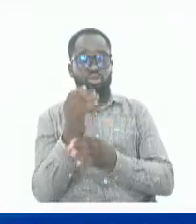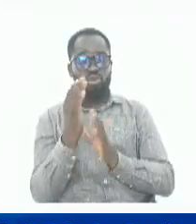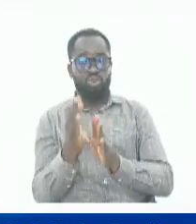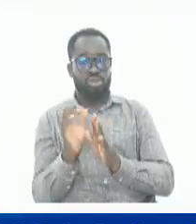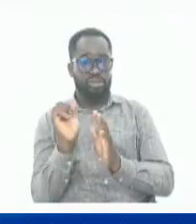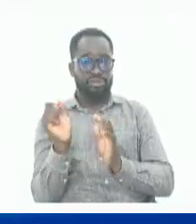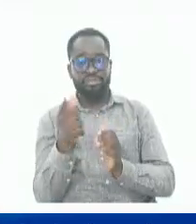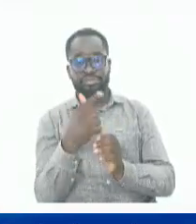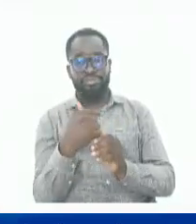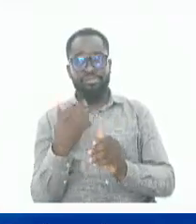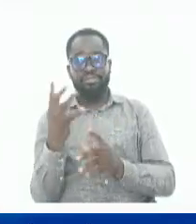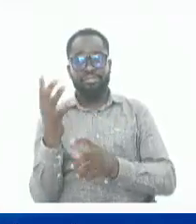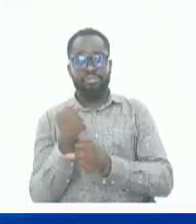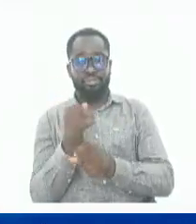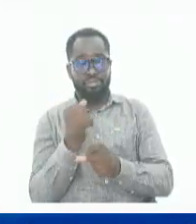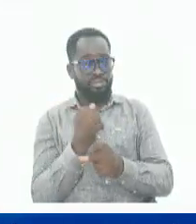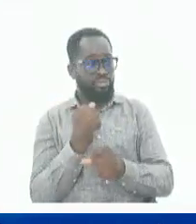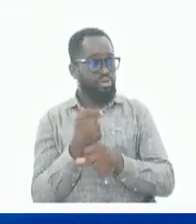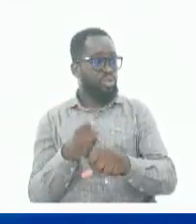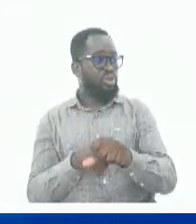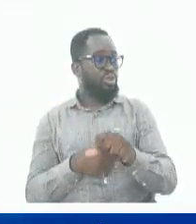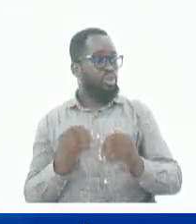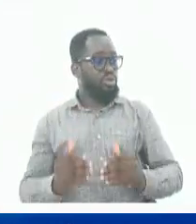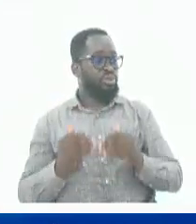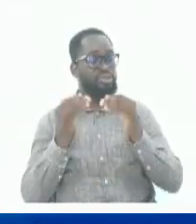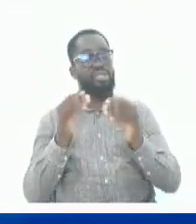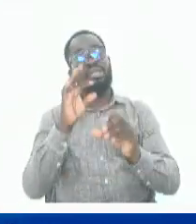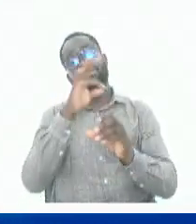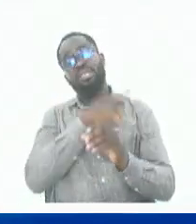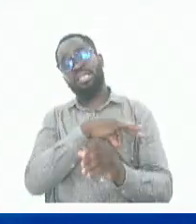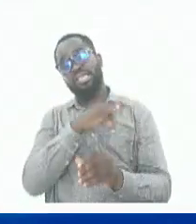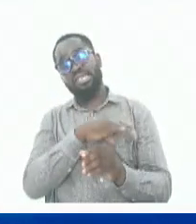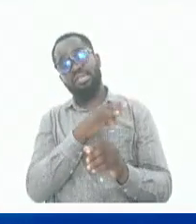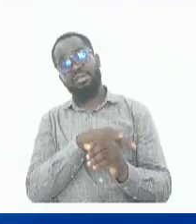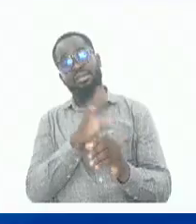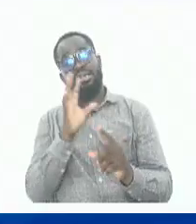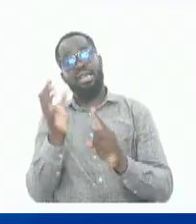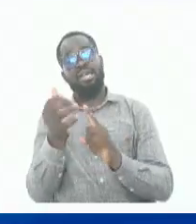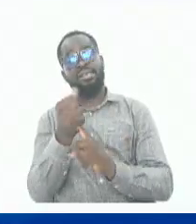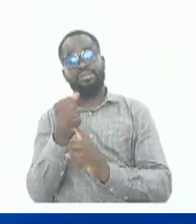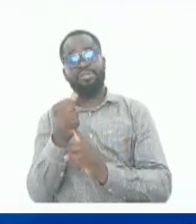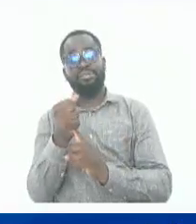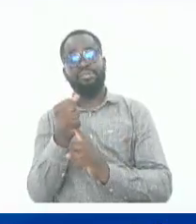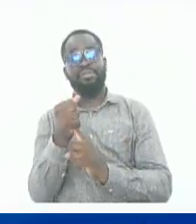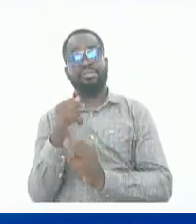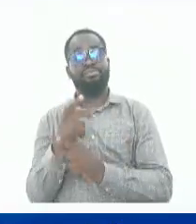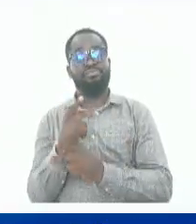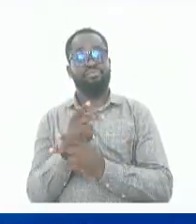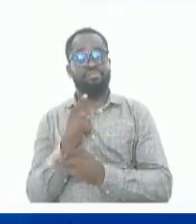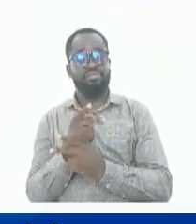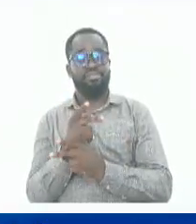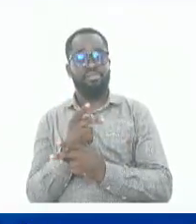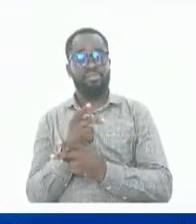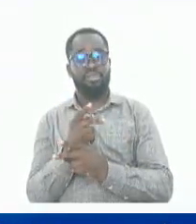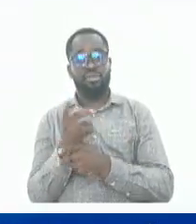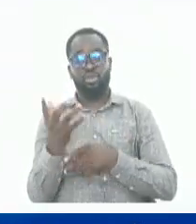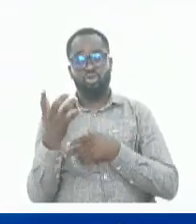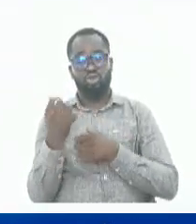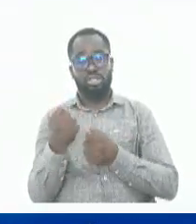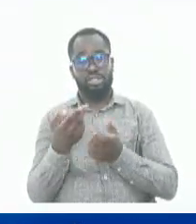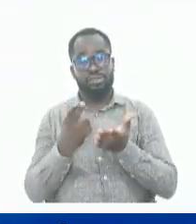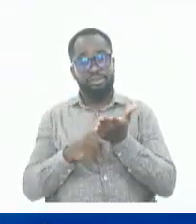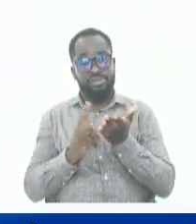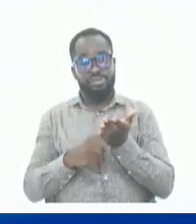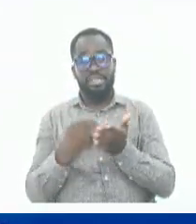whilst attaining sustainable long-term income and capital preservation. The trust recorded